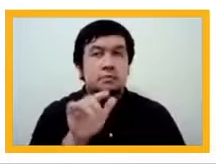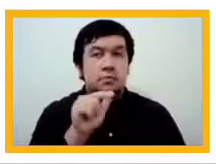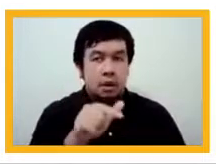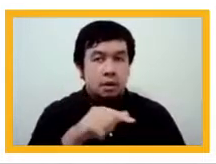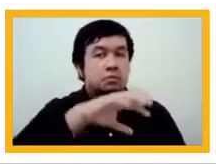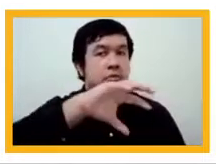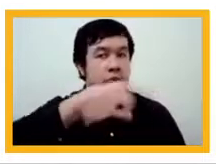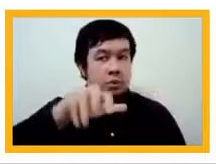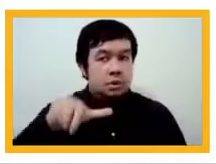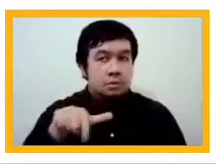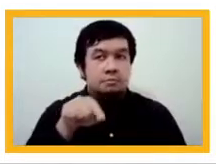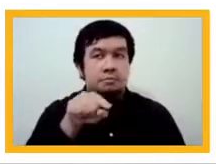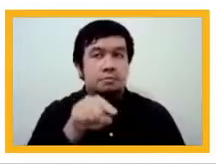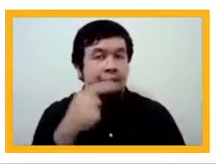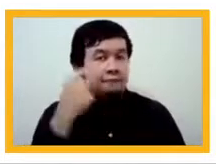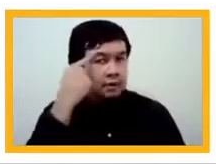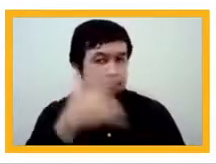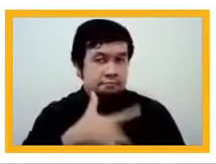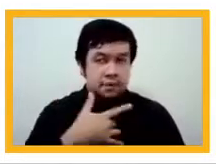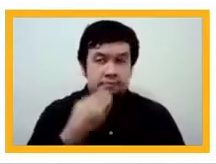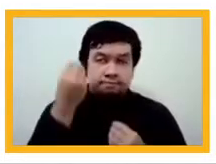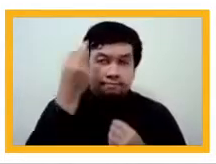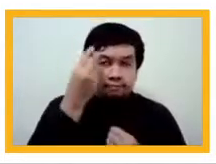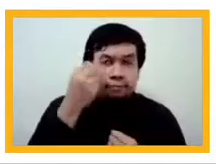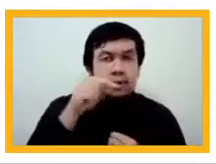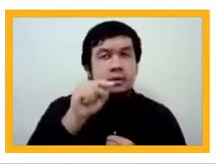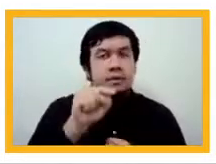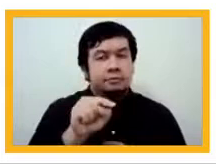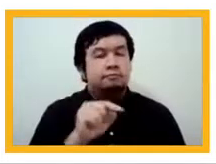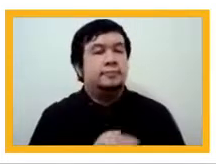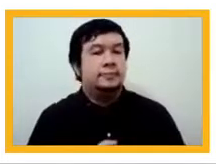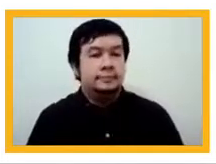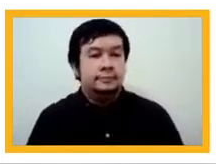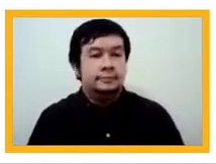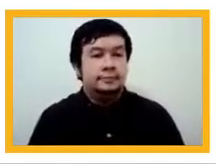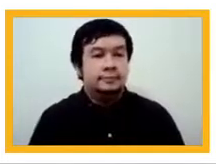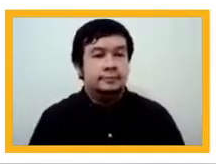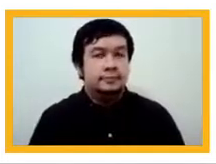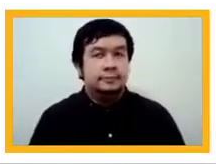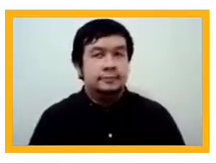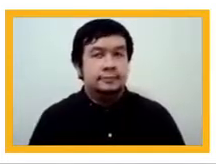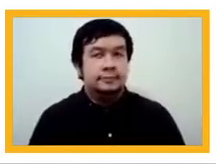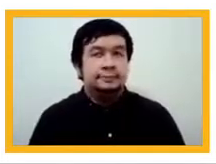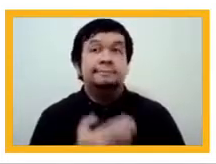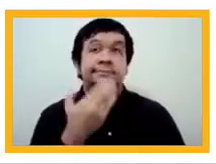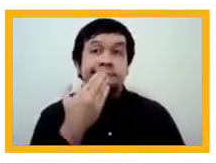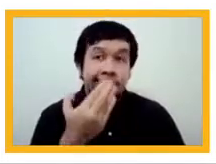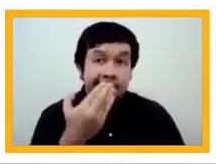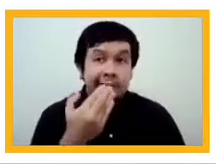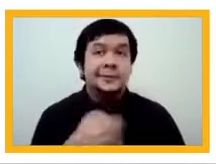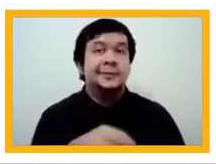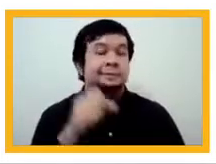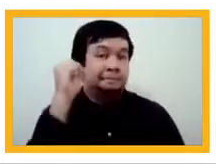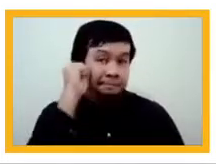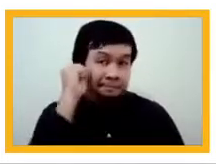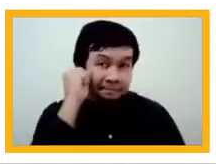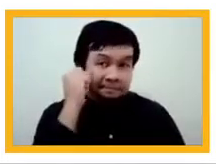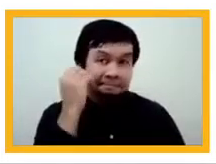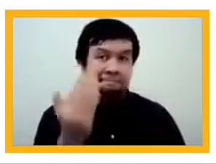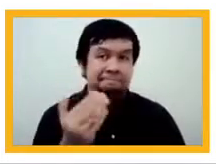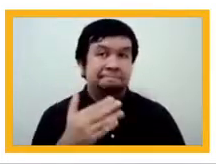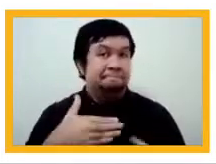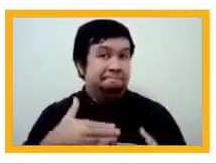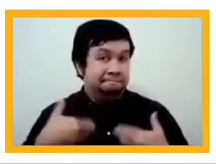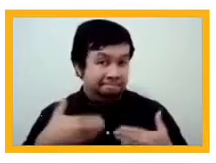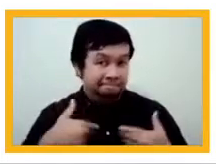panelists? Yeah, thank you very much, Susann, for my introductions. And the I can hear like a very nice presentation from